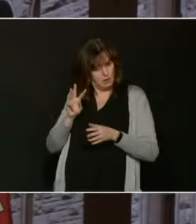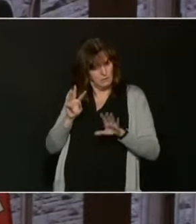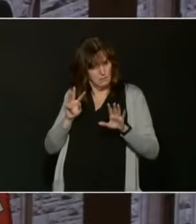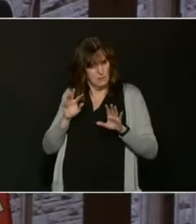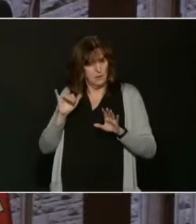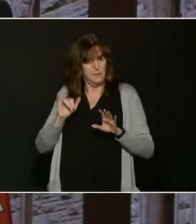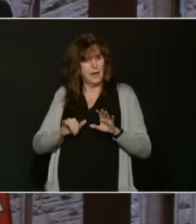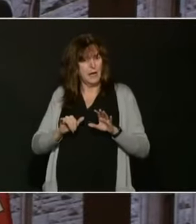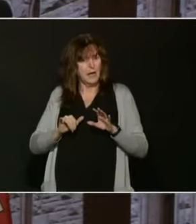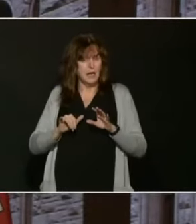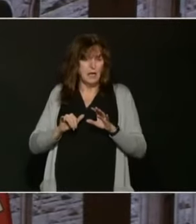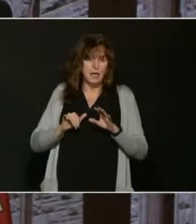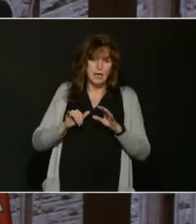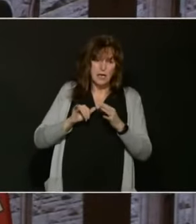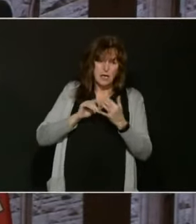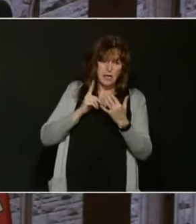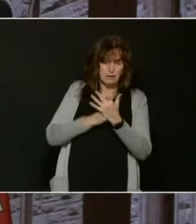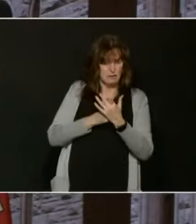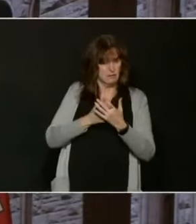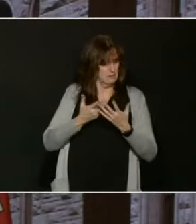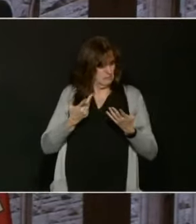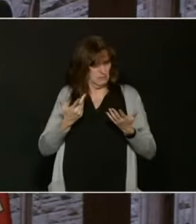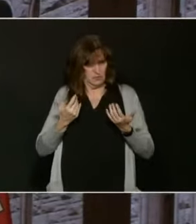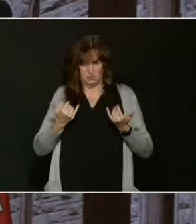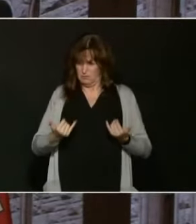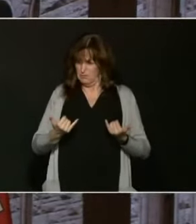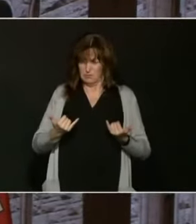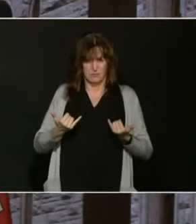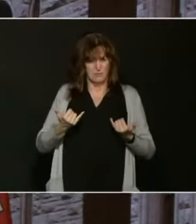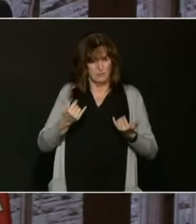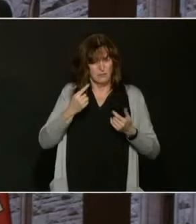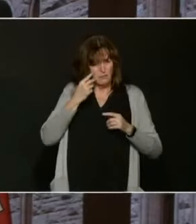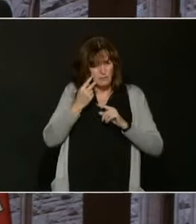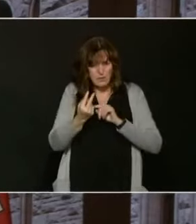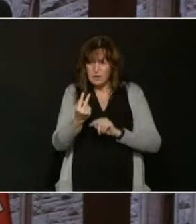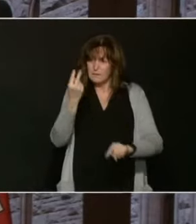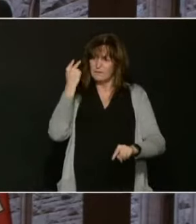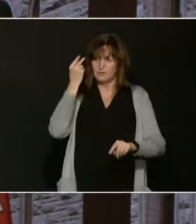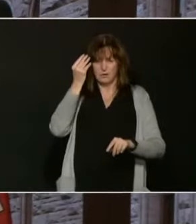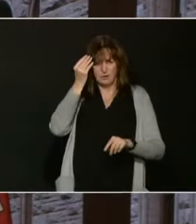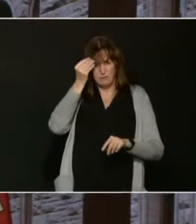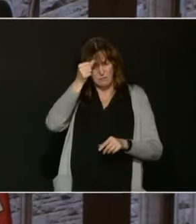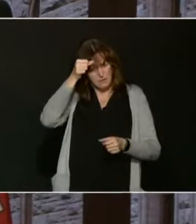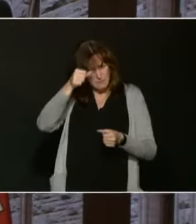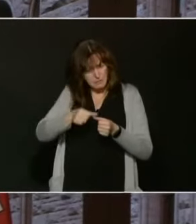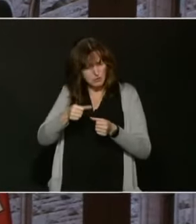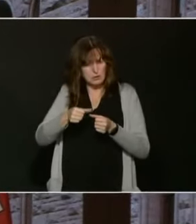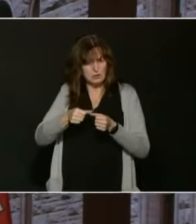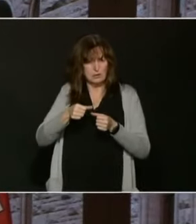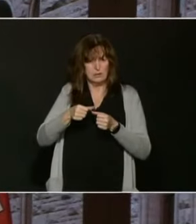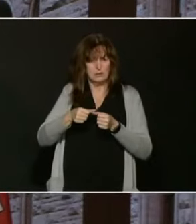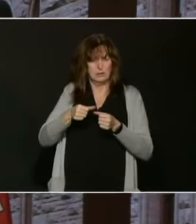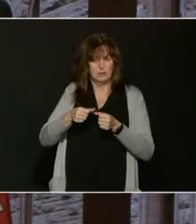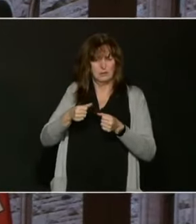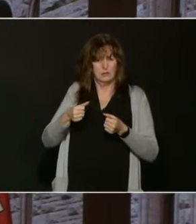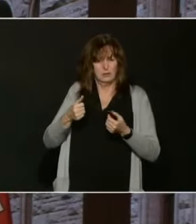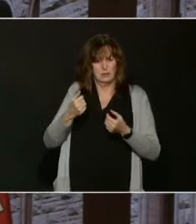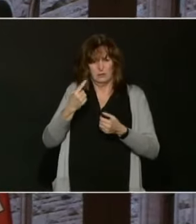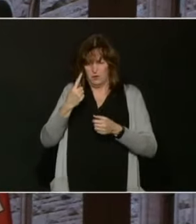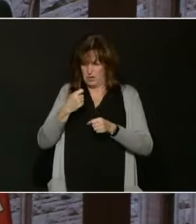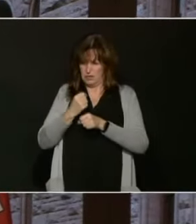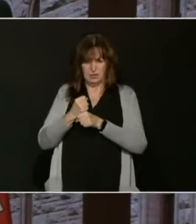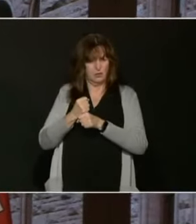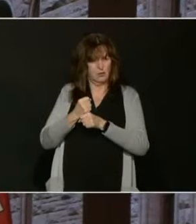observation. As we start out in this one, we were quite easily anticipating after a year in the pandemic, if we didn't do any of